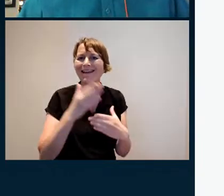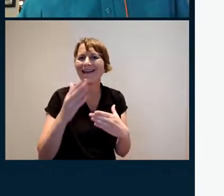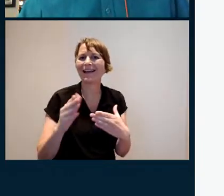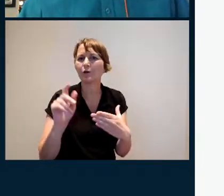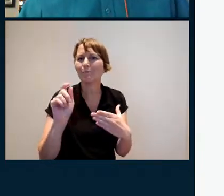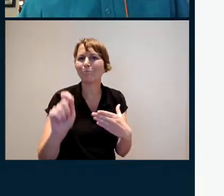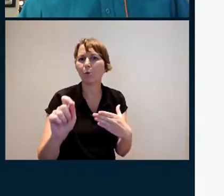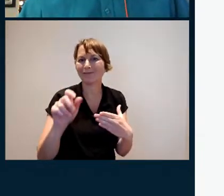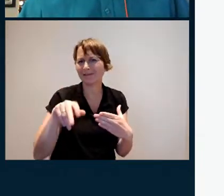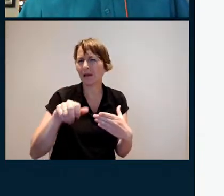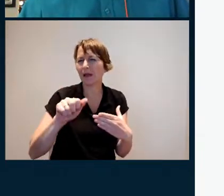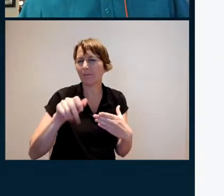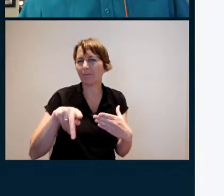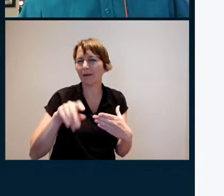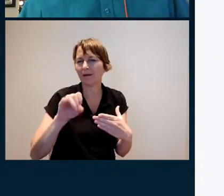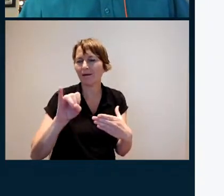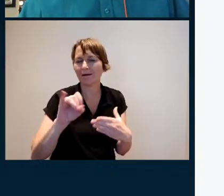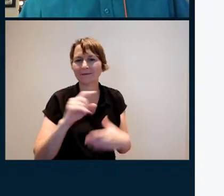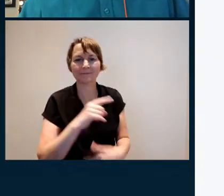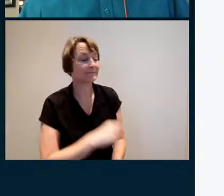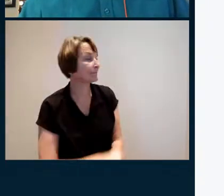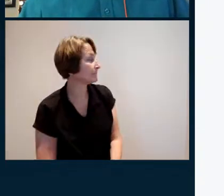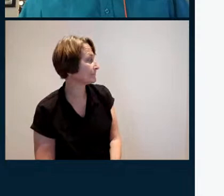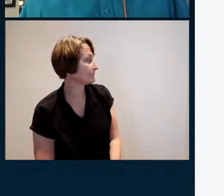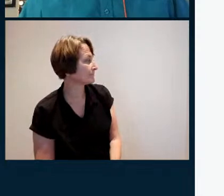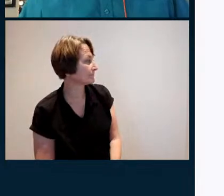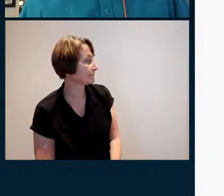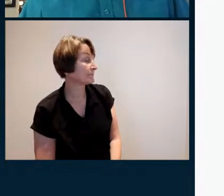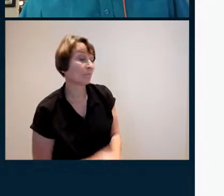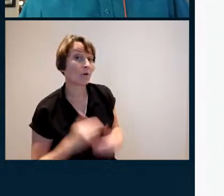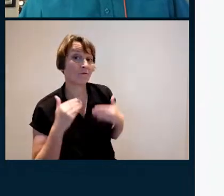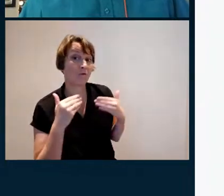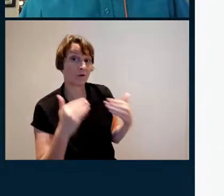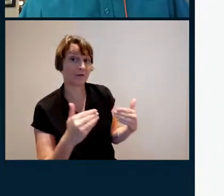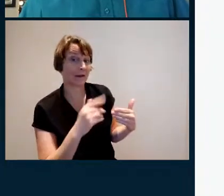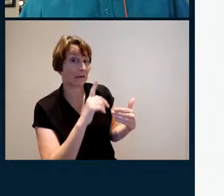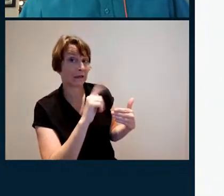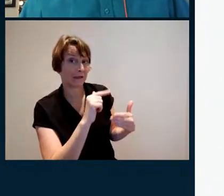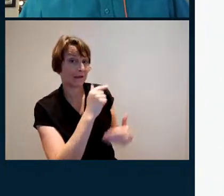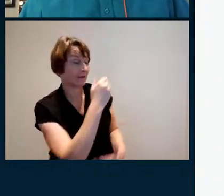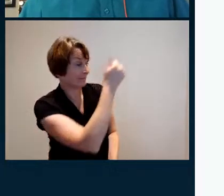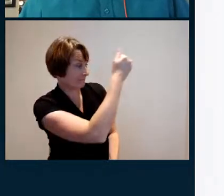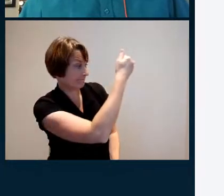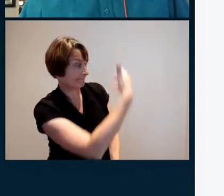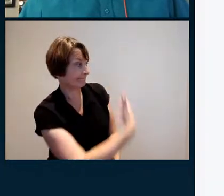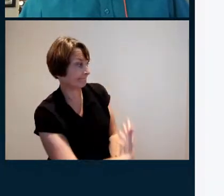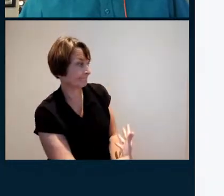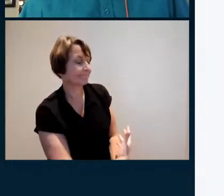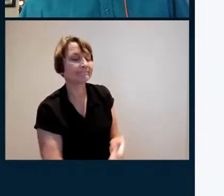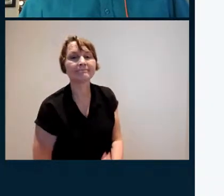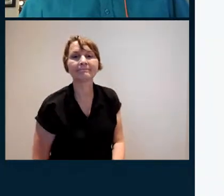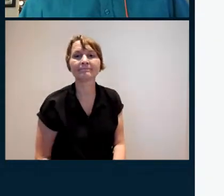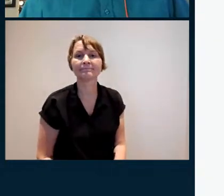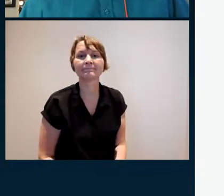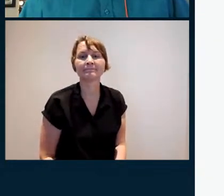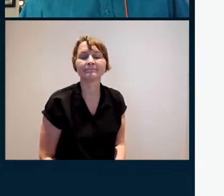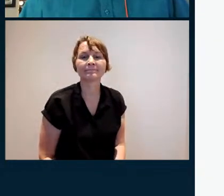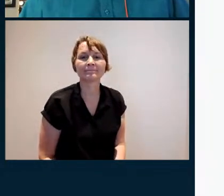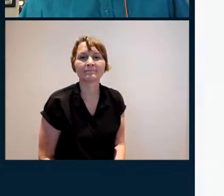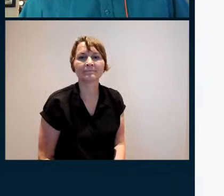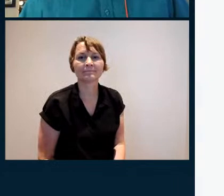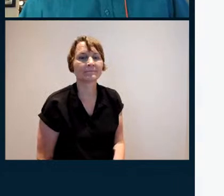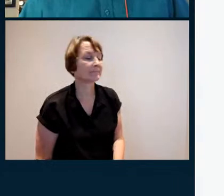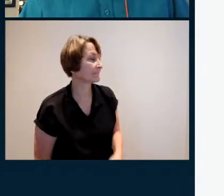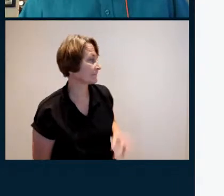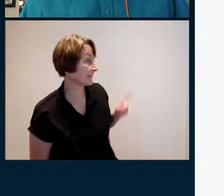those are the things. Now, if I click on front end itself, it's actually going to tell me what I've got here, and it's already tracking metrics